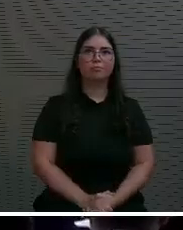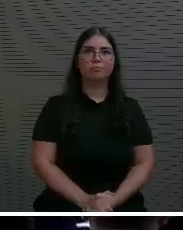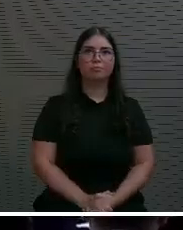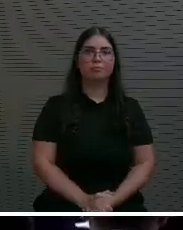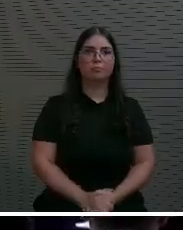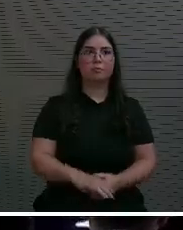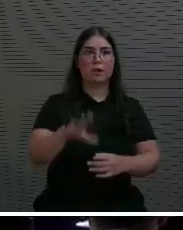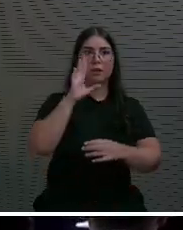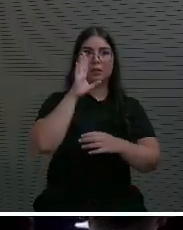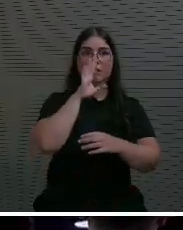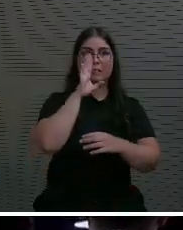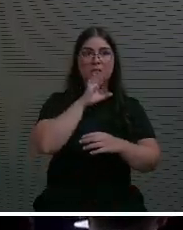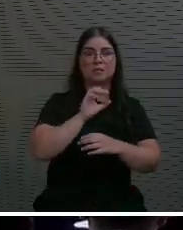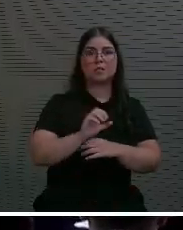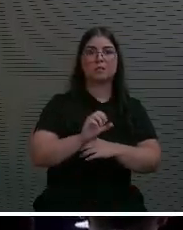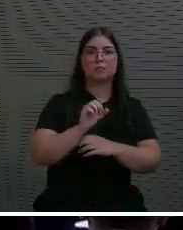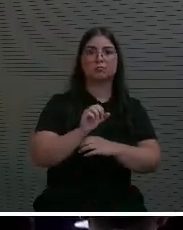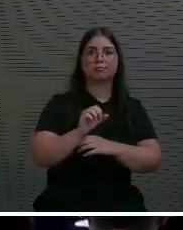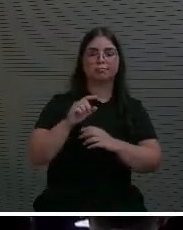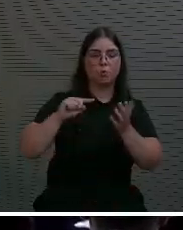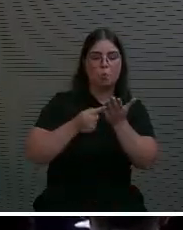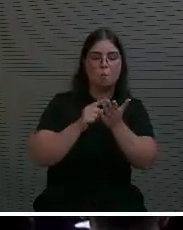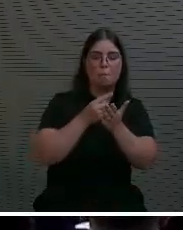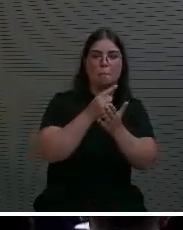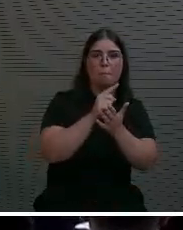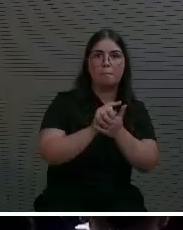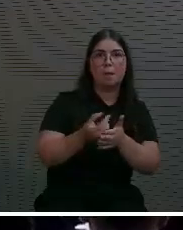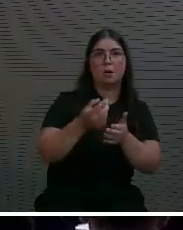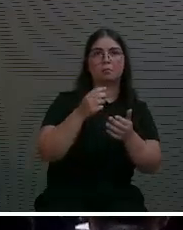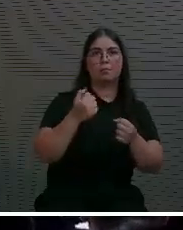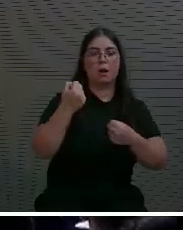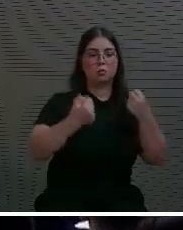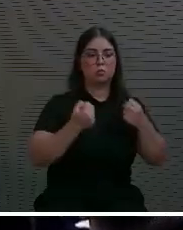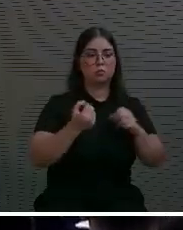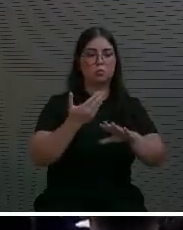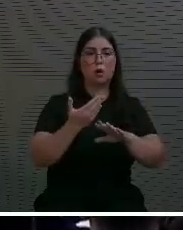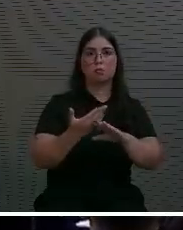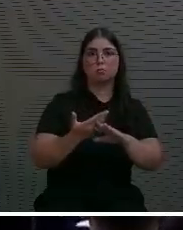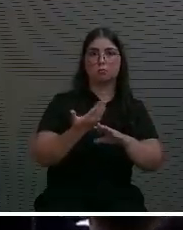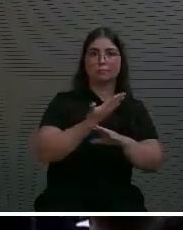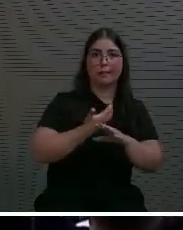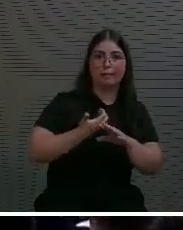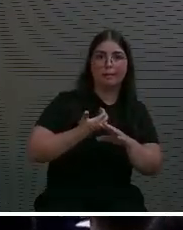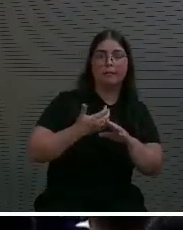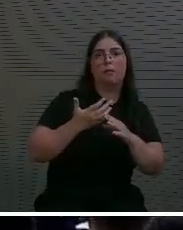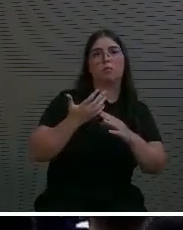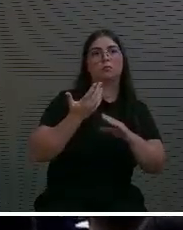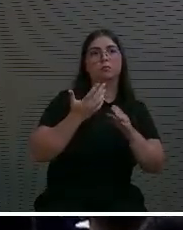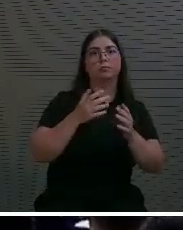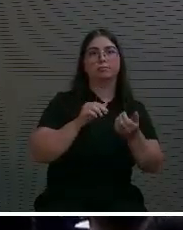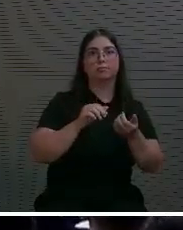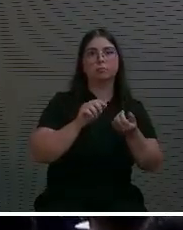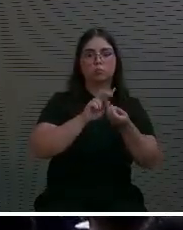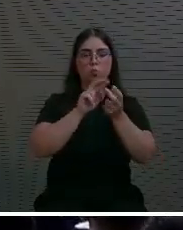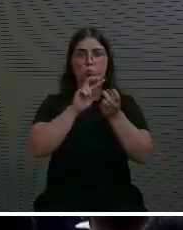one. Do I take the two cars apart and then mix all the parts, put them back together, and pick